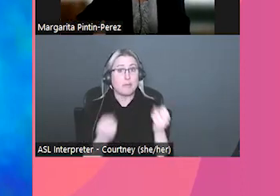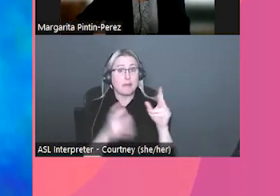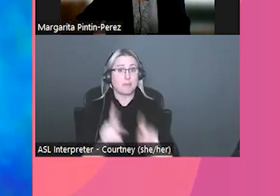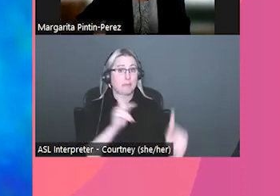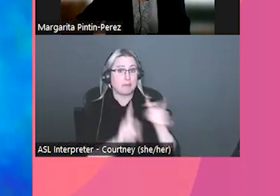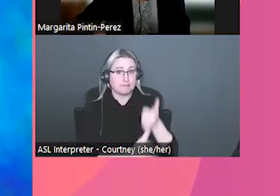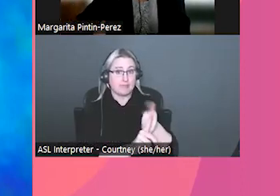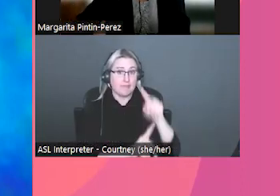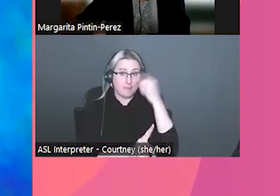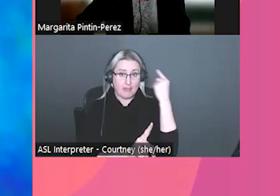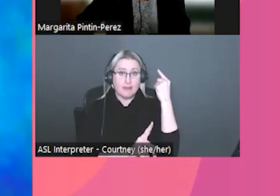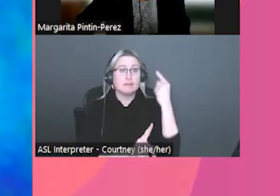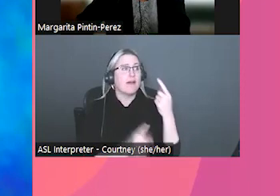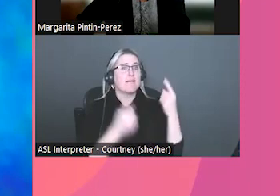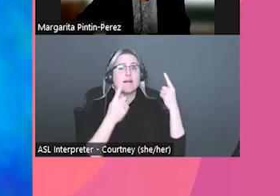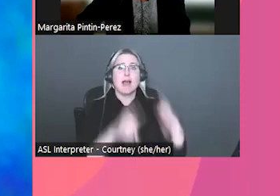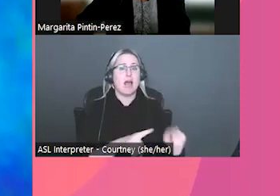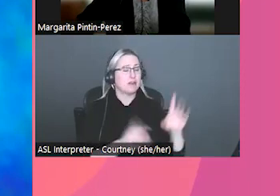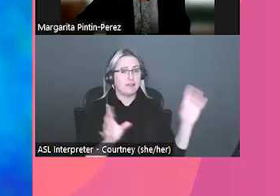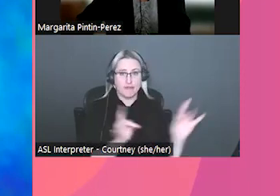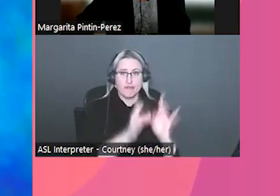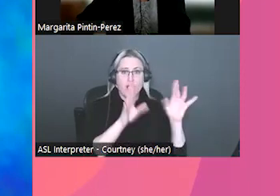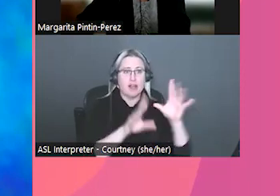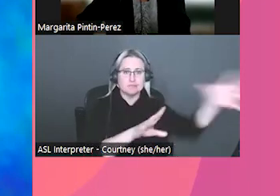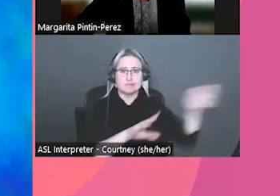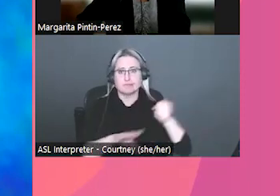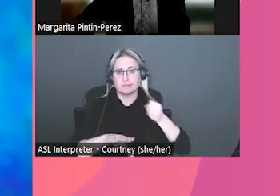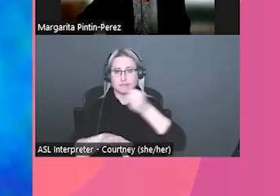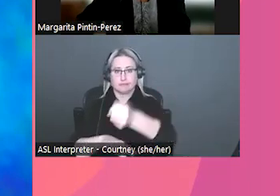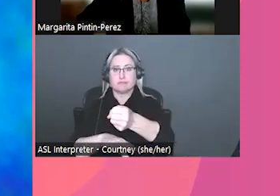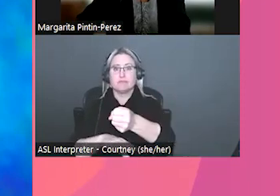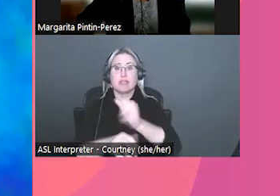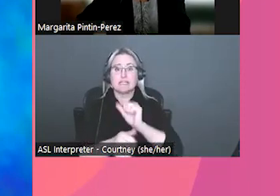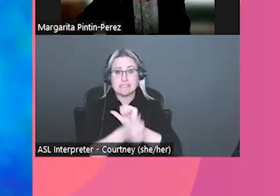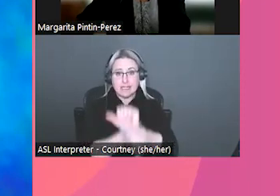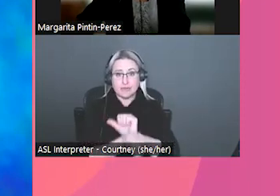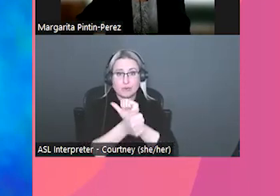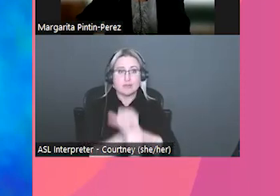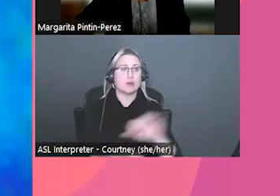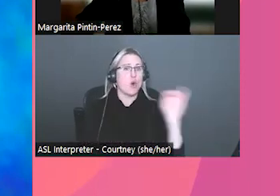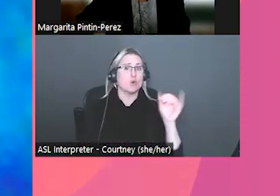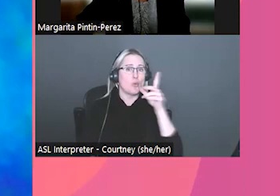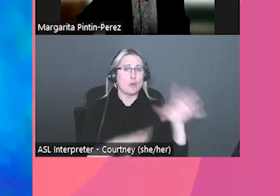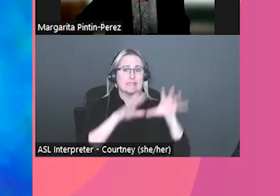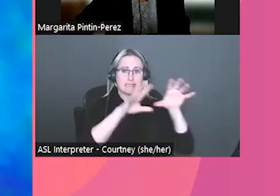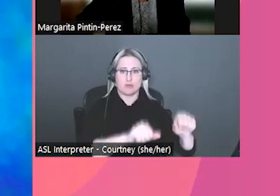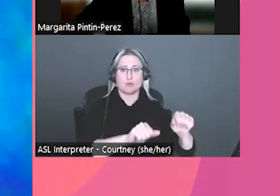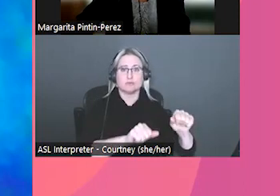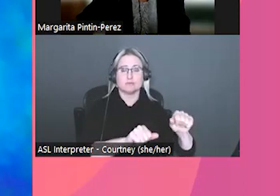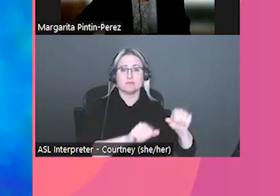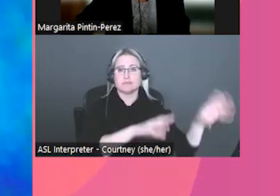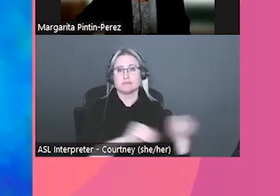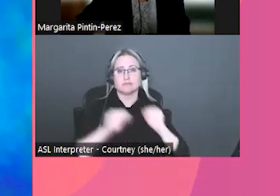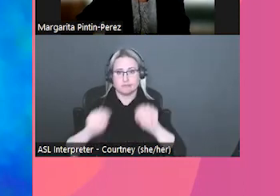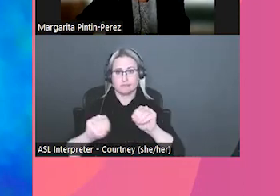were violently displaced to Canada through settler colonialism and slavery. We will continue to work collaboratively with communities